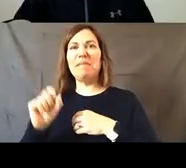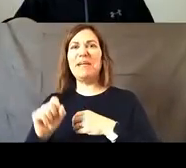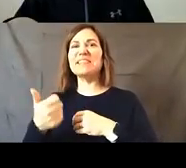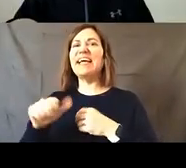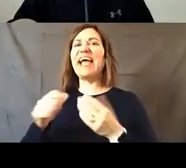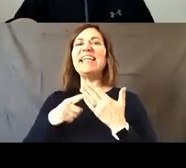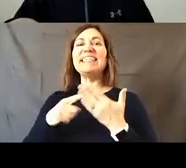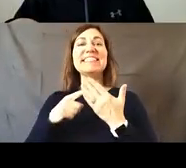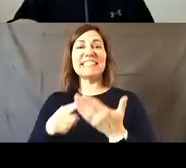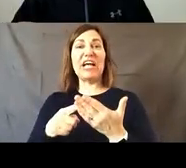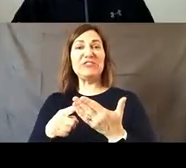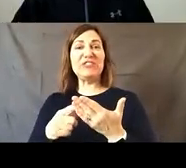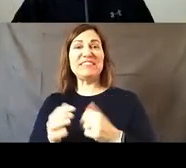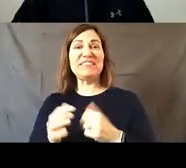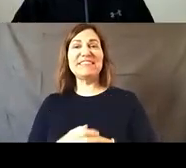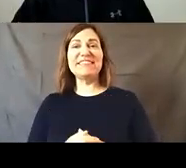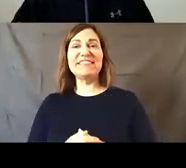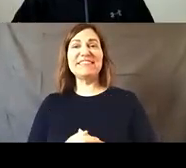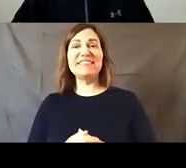bills?